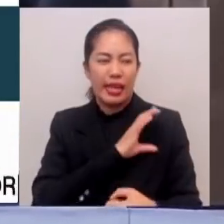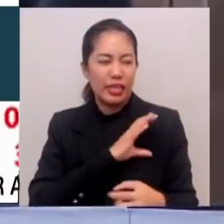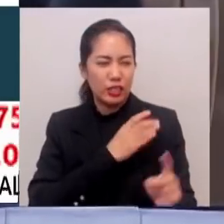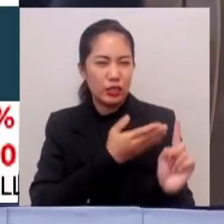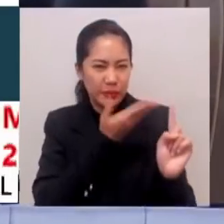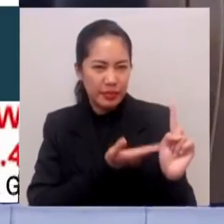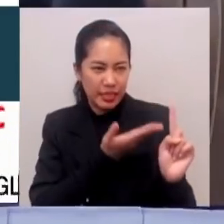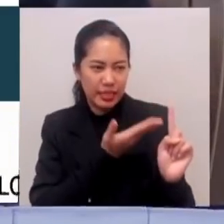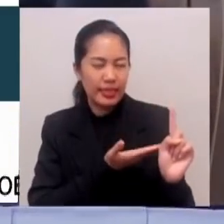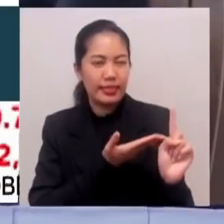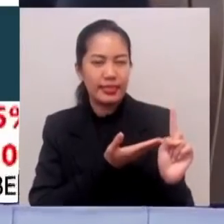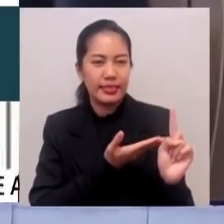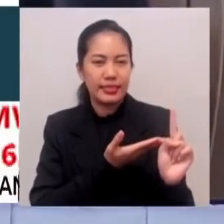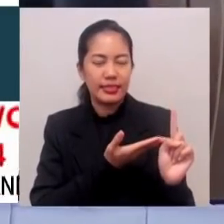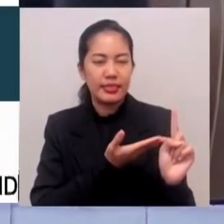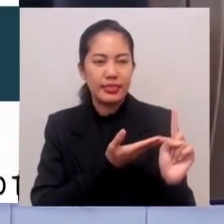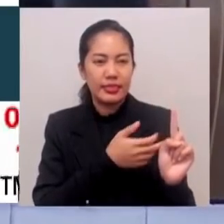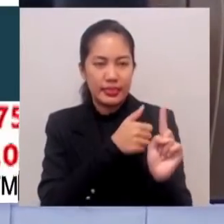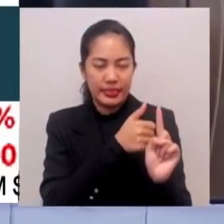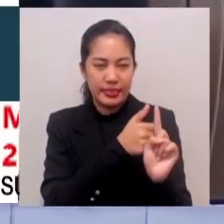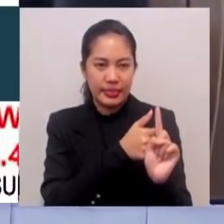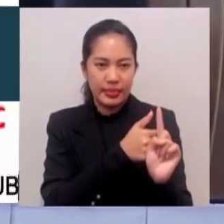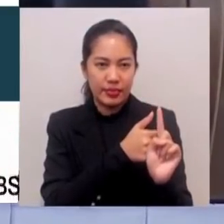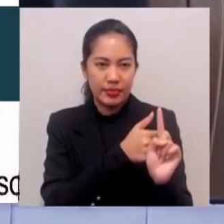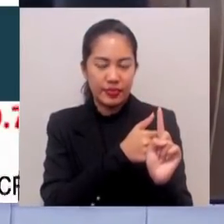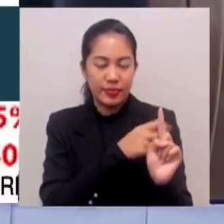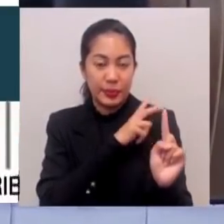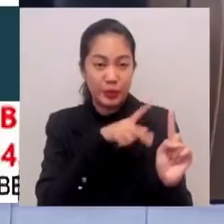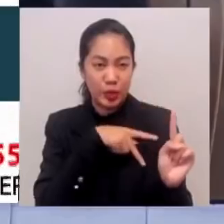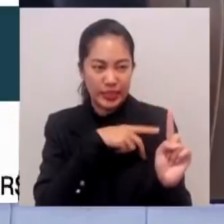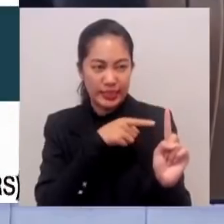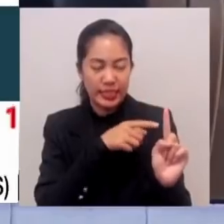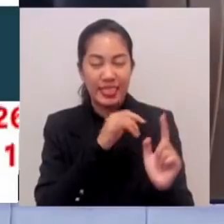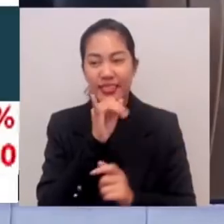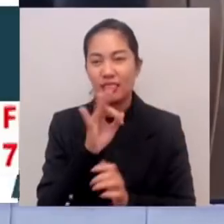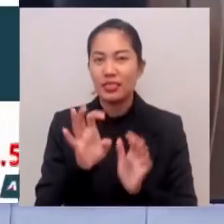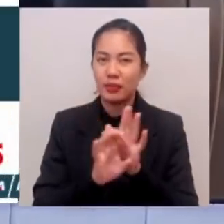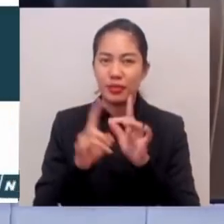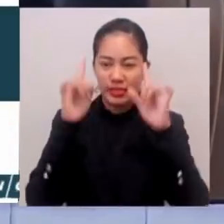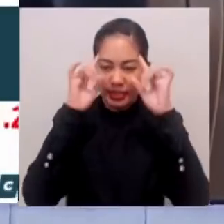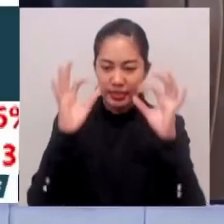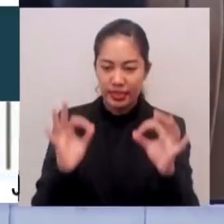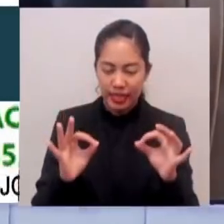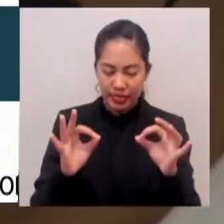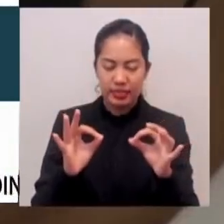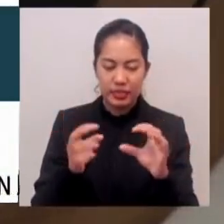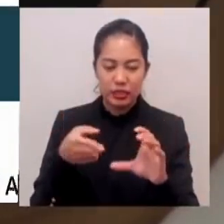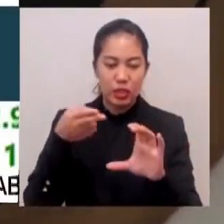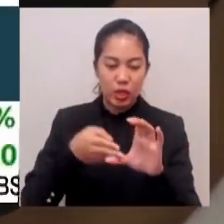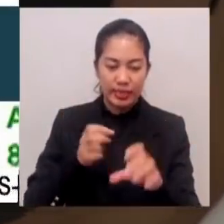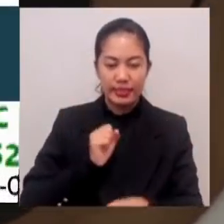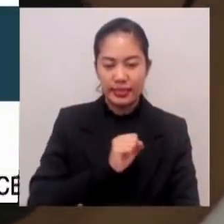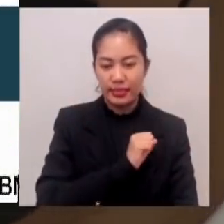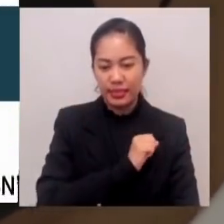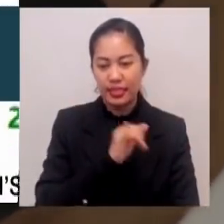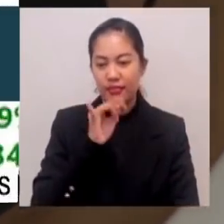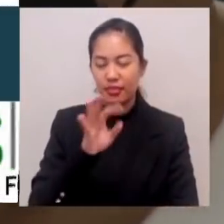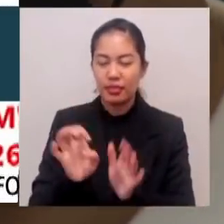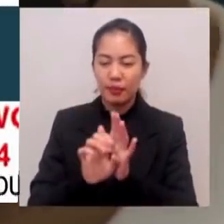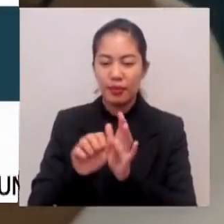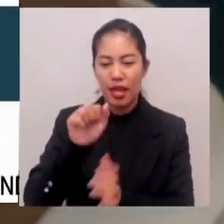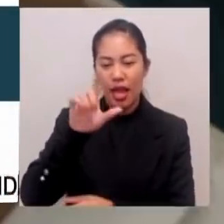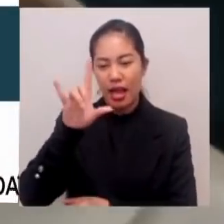one is allied with. So kung tatakbo kang senador and you're allied with the presidential contender,